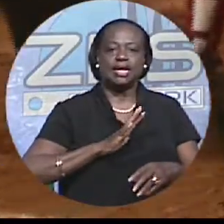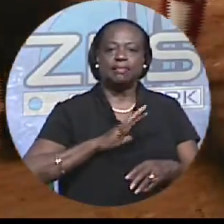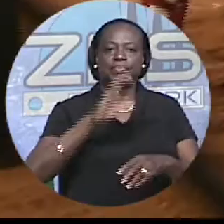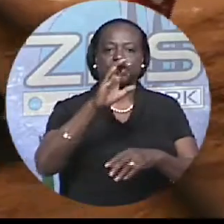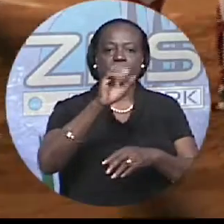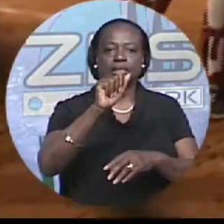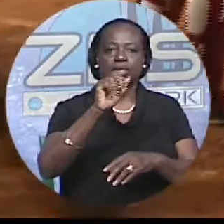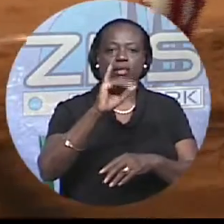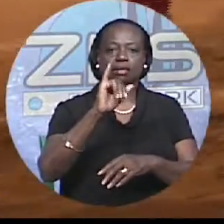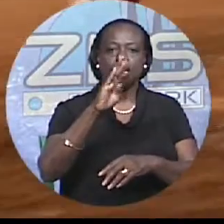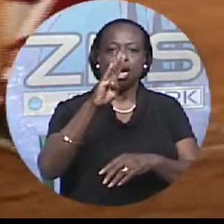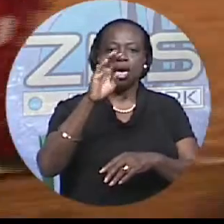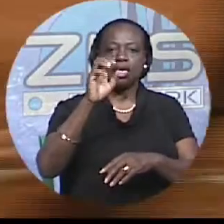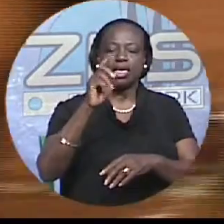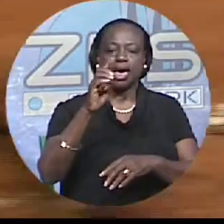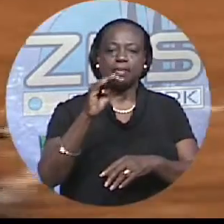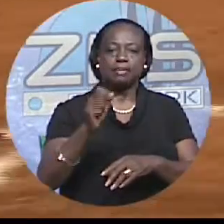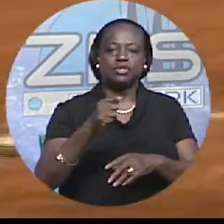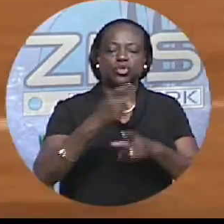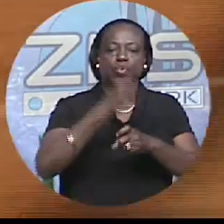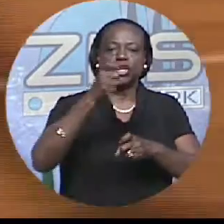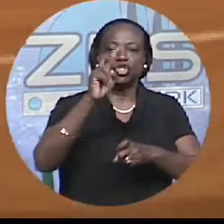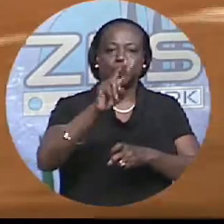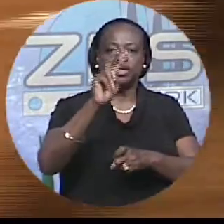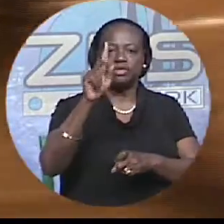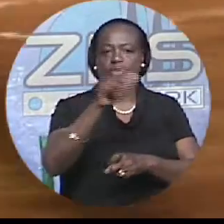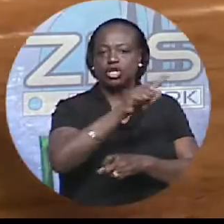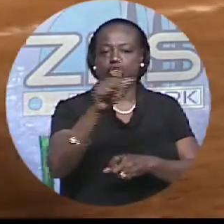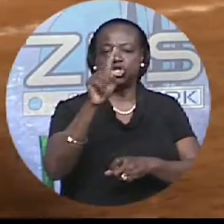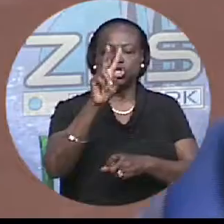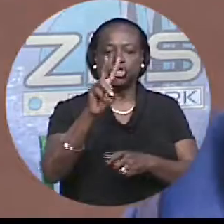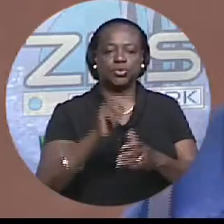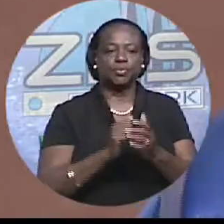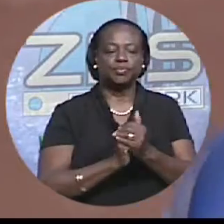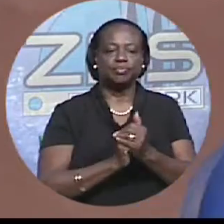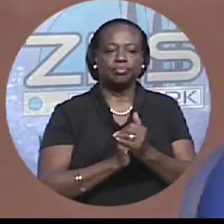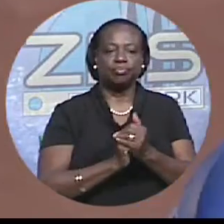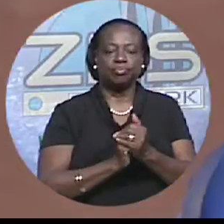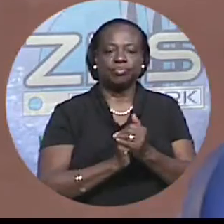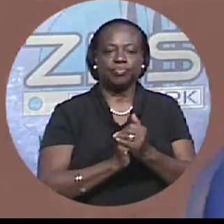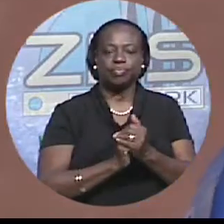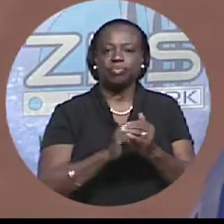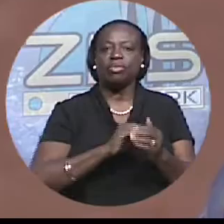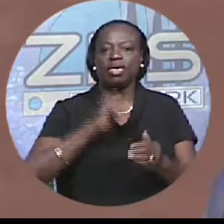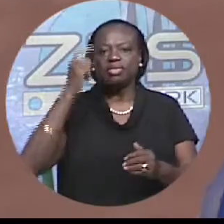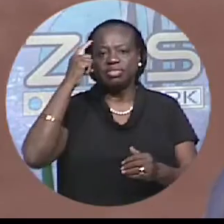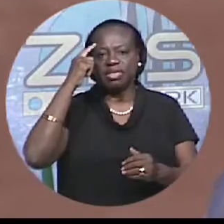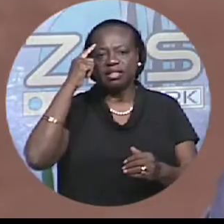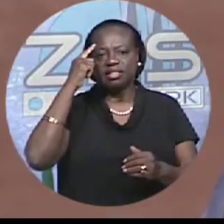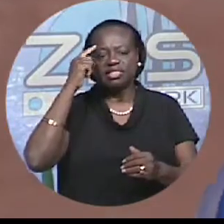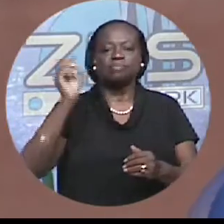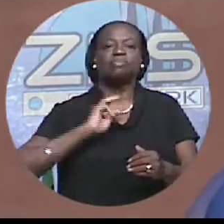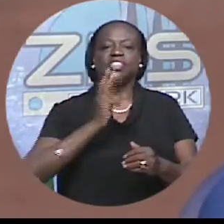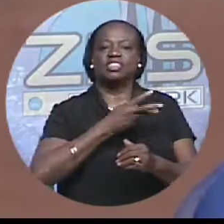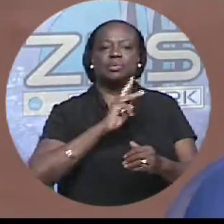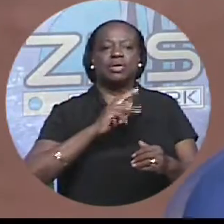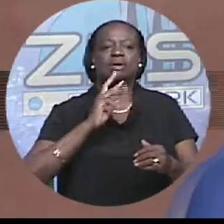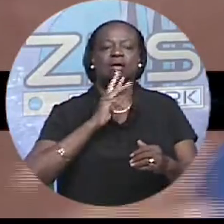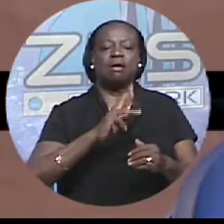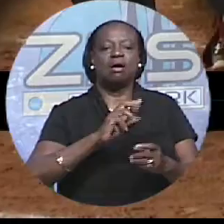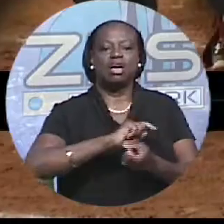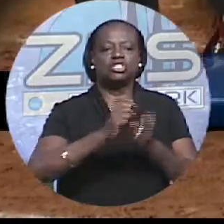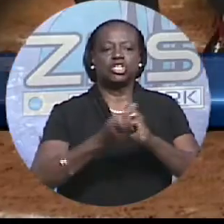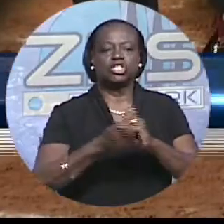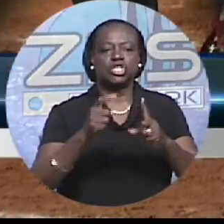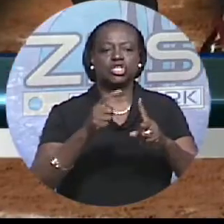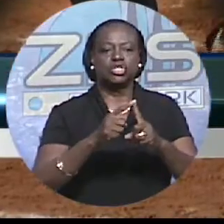apart, eliminated them 23-2. I think we adjusted to the law better than like how we used to before in